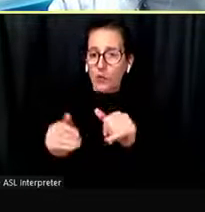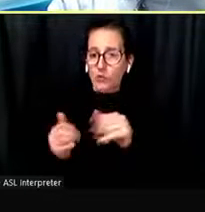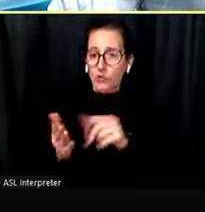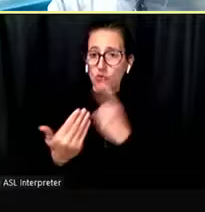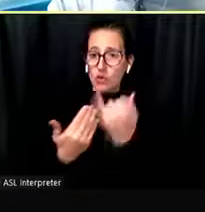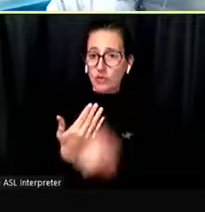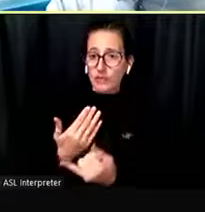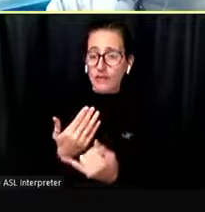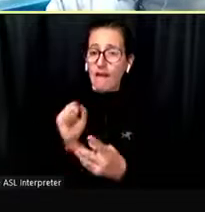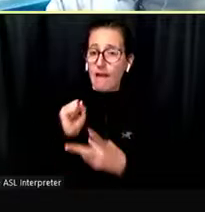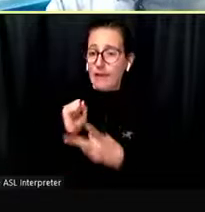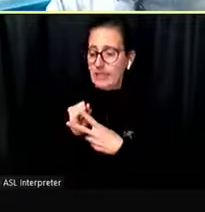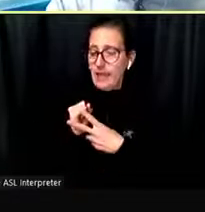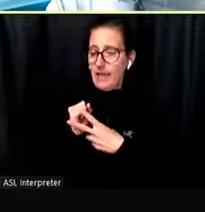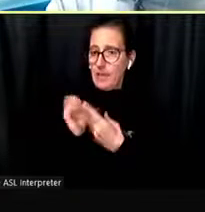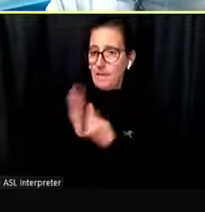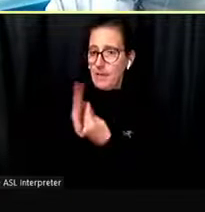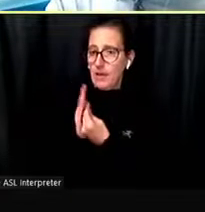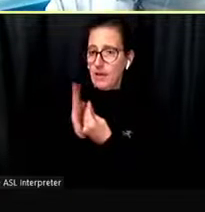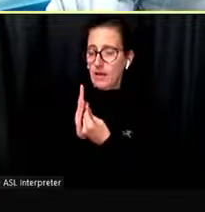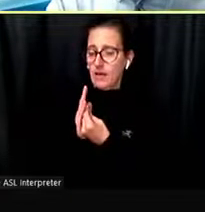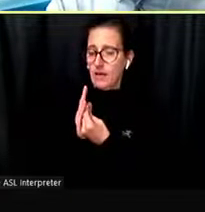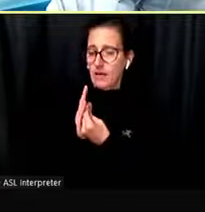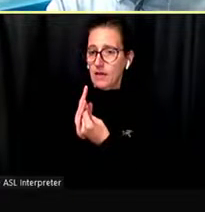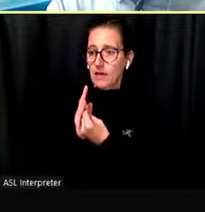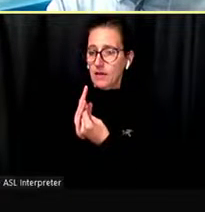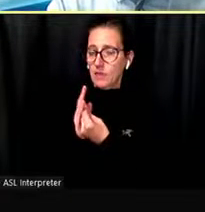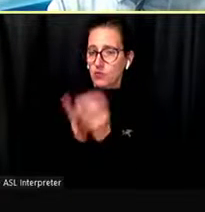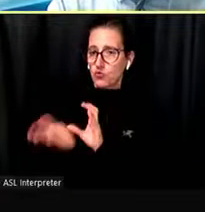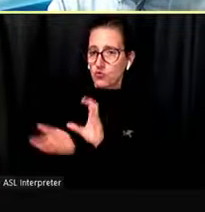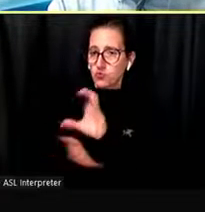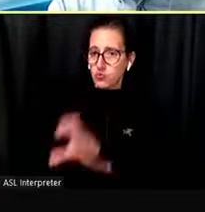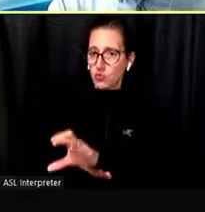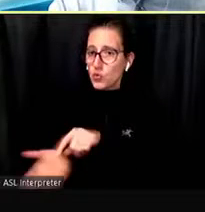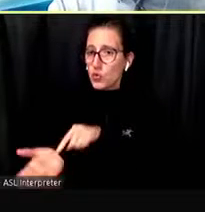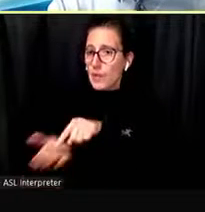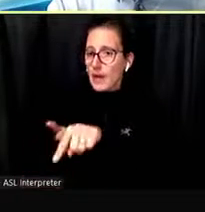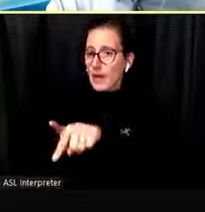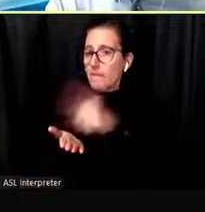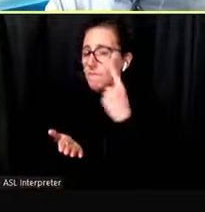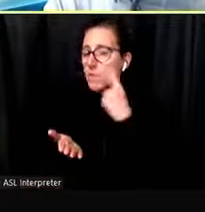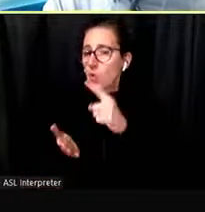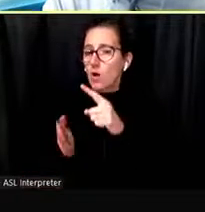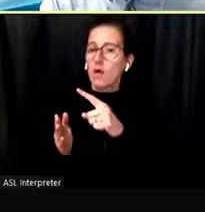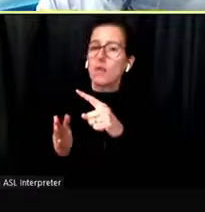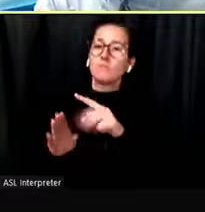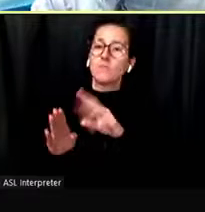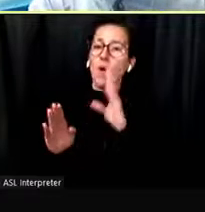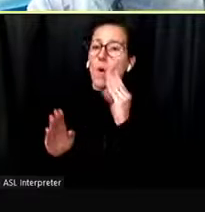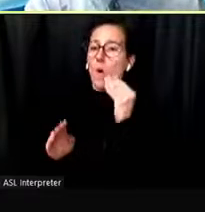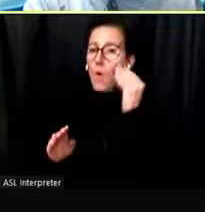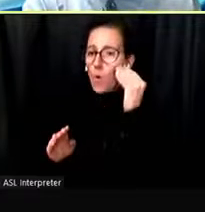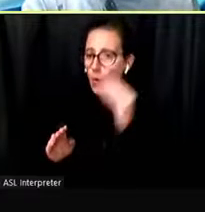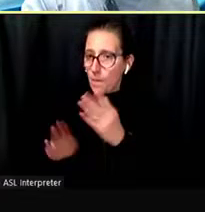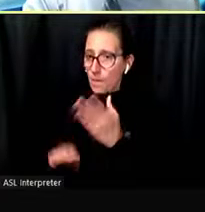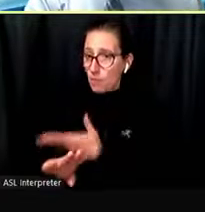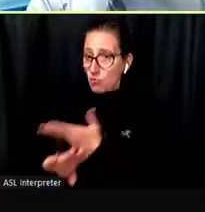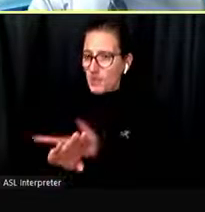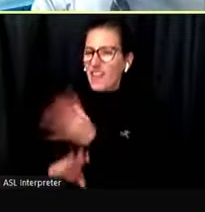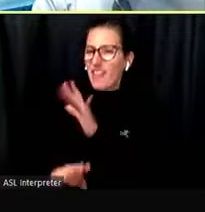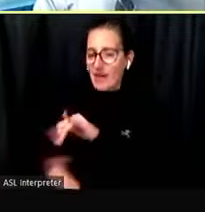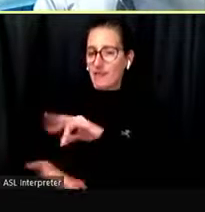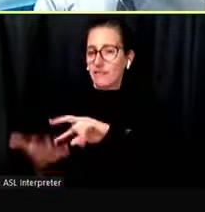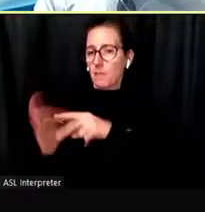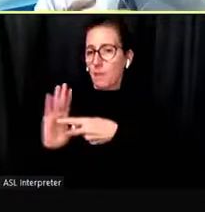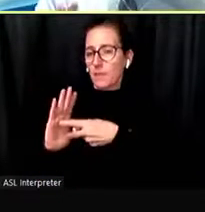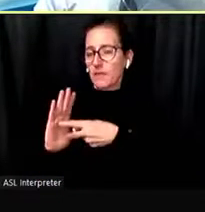away to use that resources to finance the home projects that's down the road. That's the purpose of this capital fund. And because